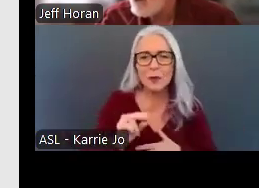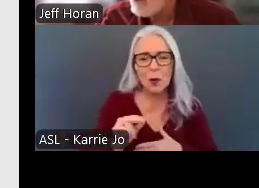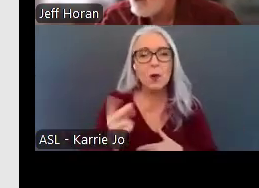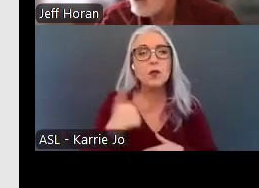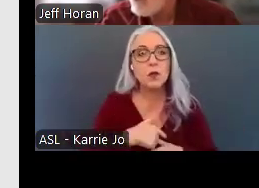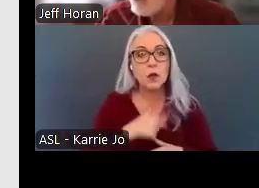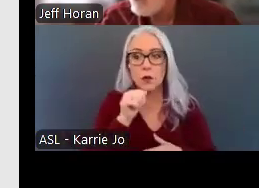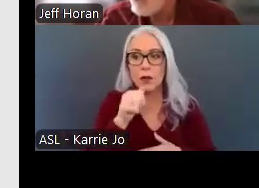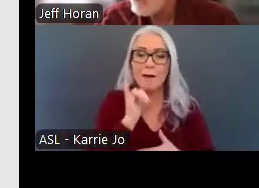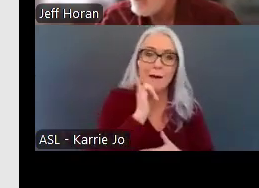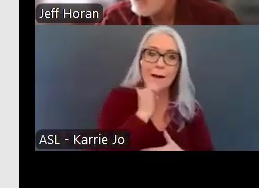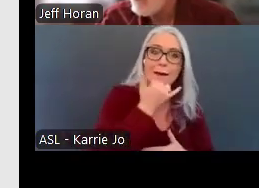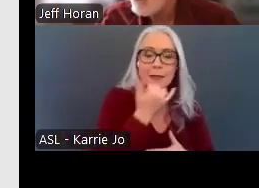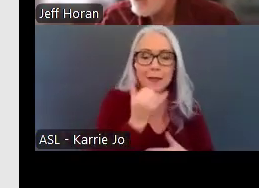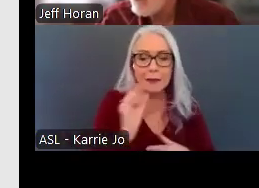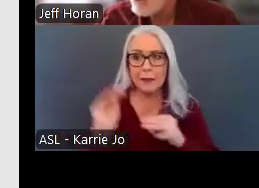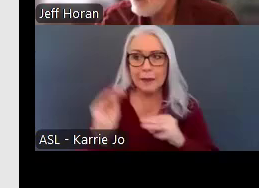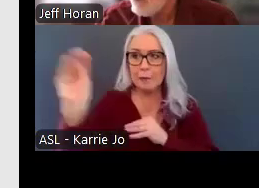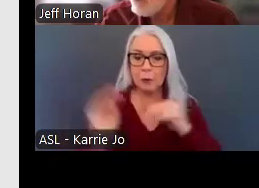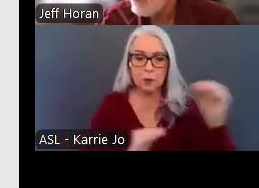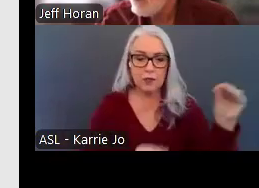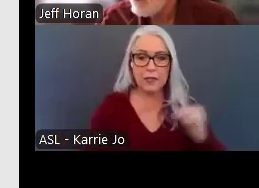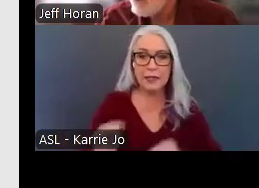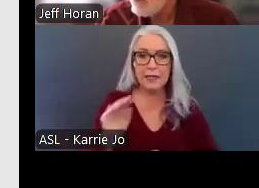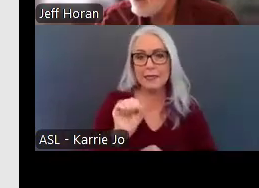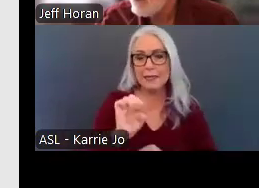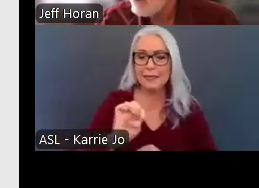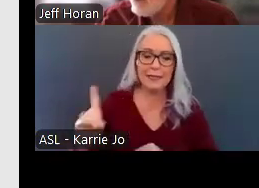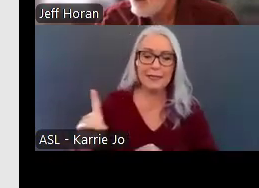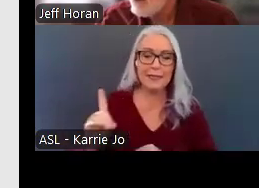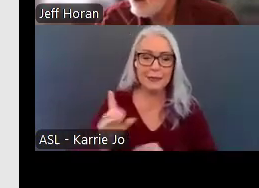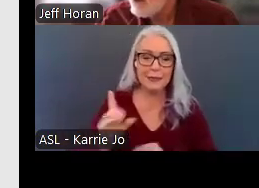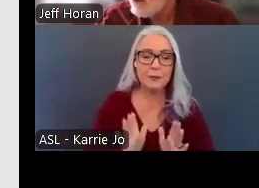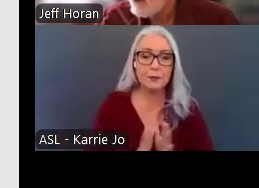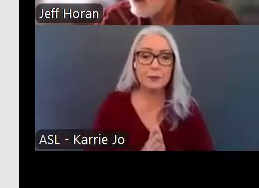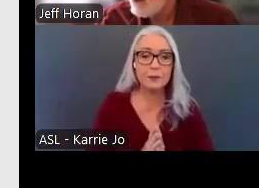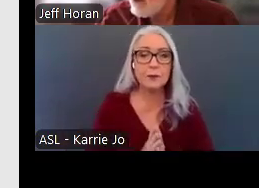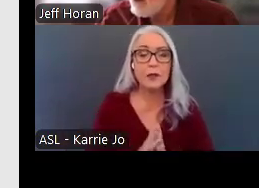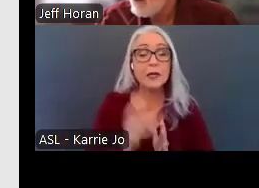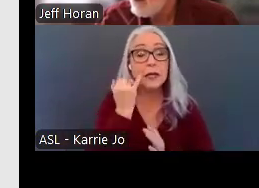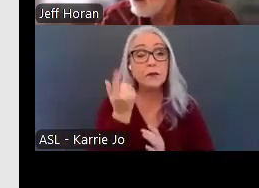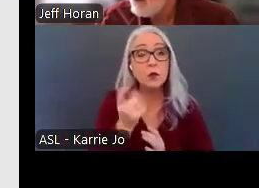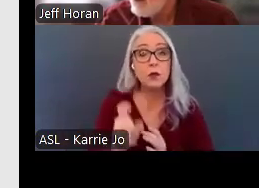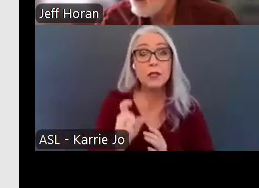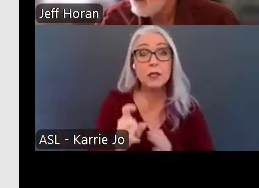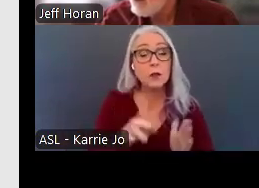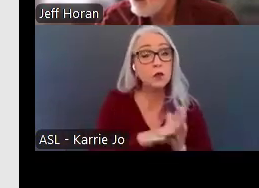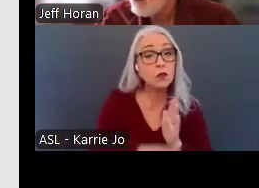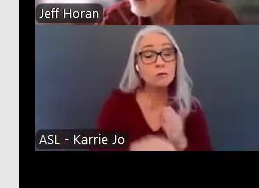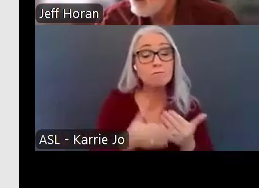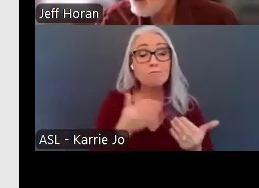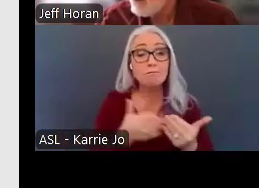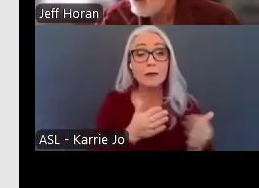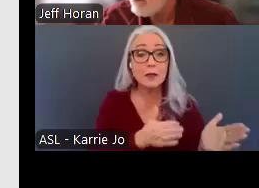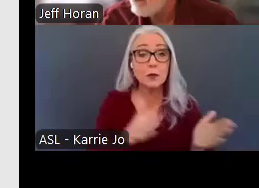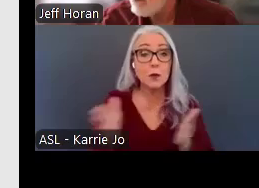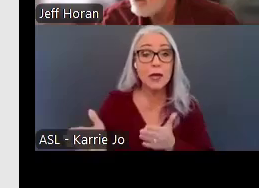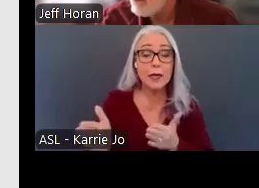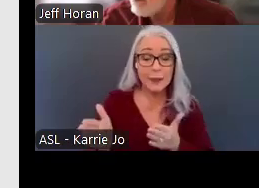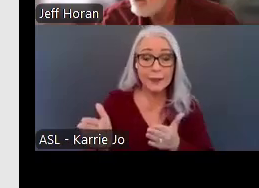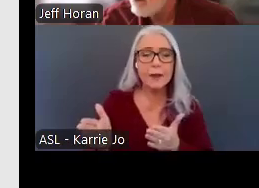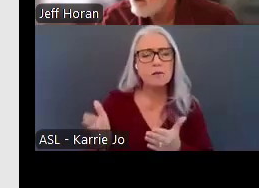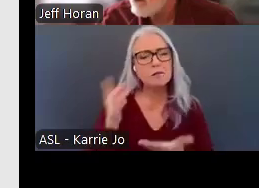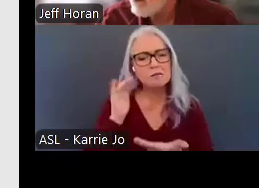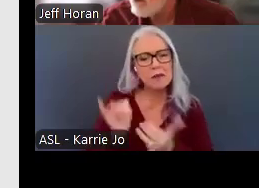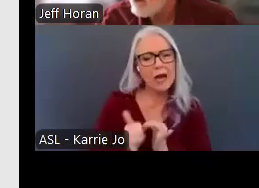accidentally moving seed inappropriately far. But if you need a cheap way, easy way to determine, like, how do I